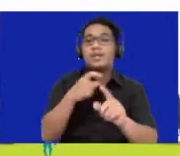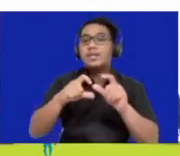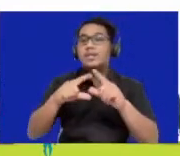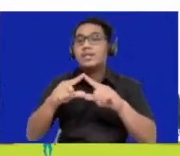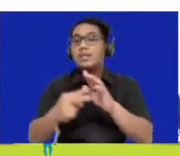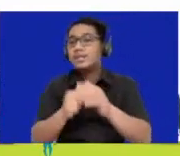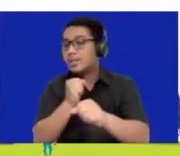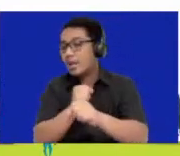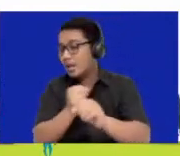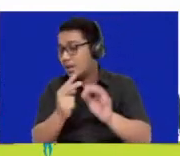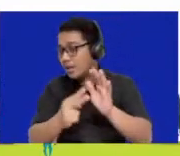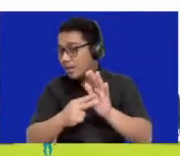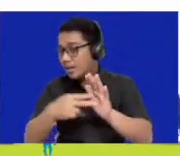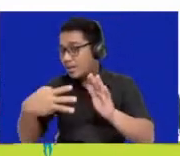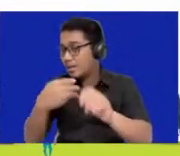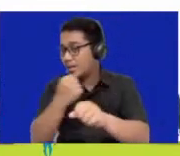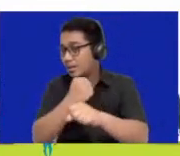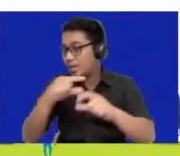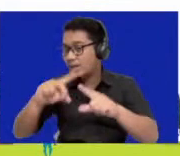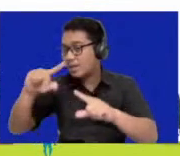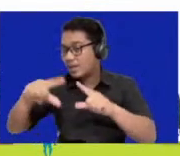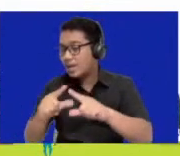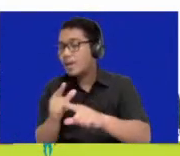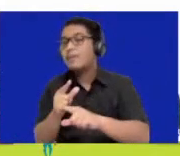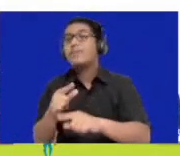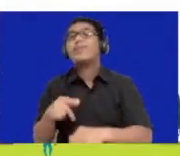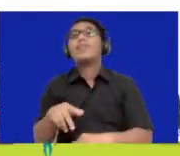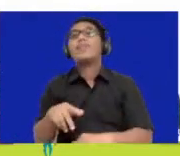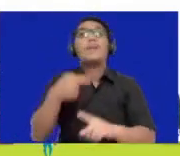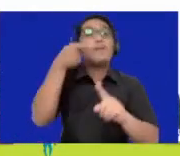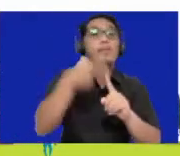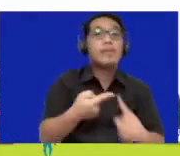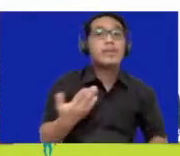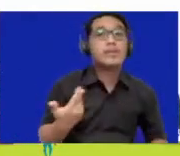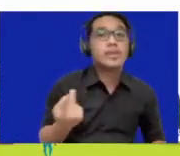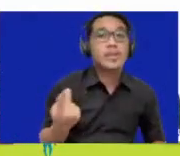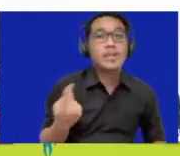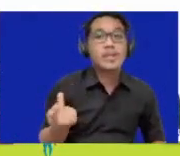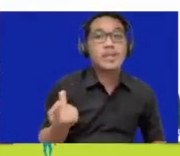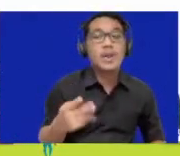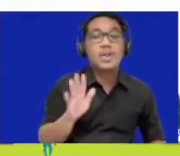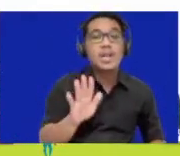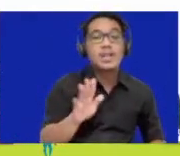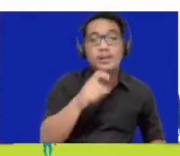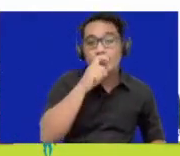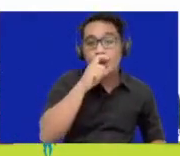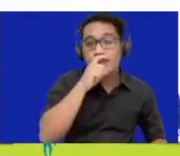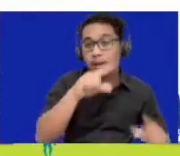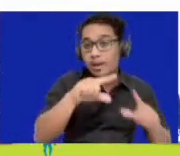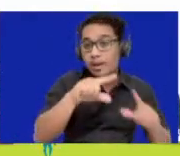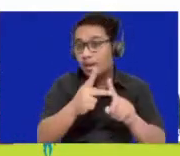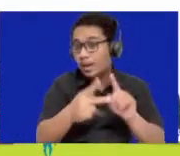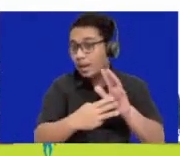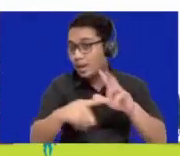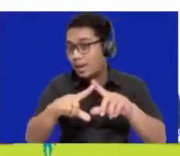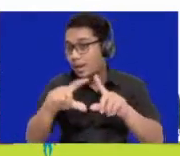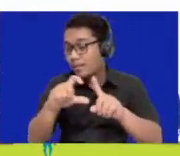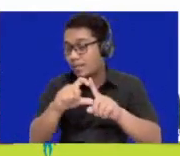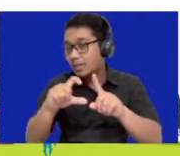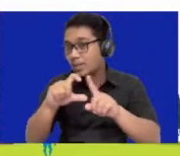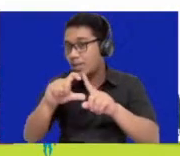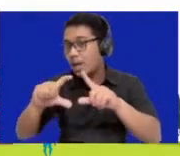the pleasure of having Mr. Mohammed Abdul Hai with us. He's the District Relief and Rehabilitation Officer